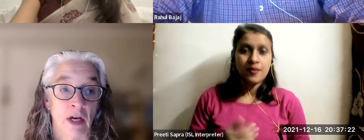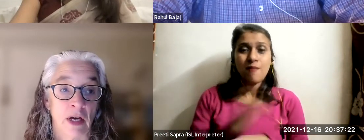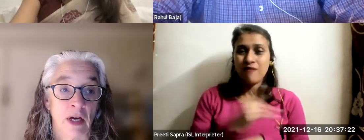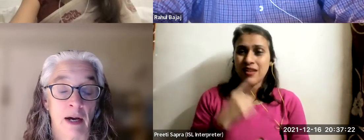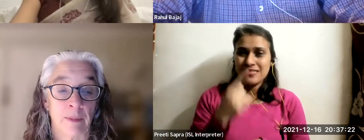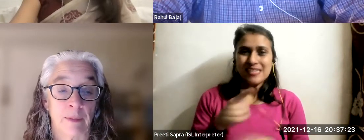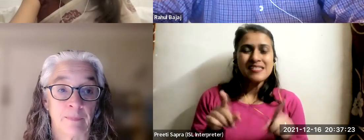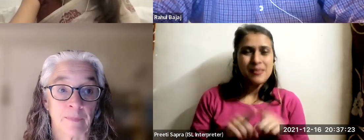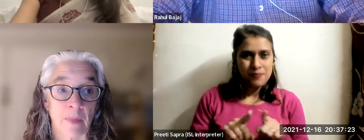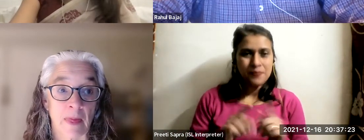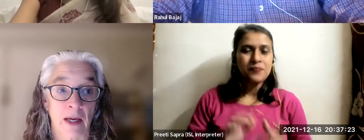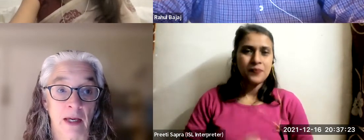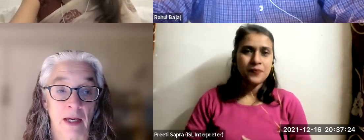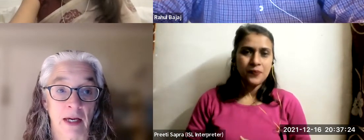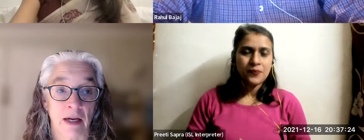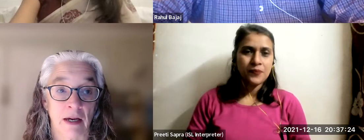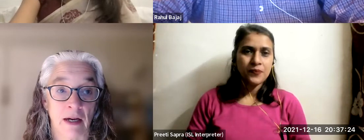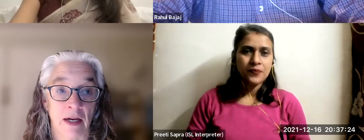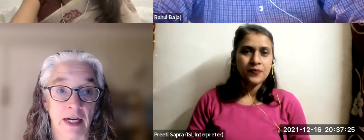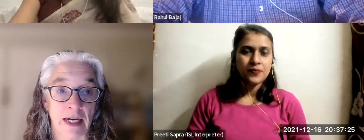signals. Part